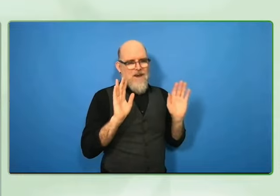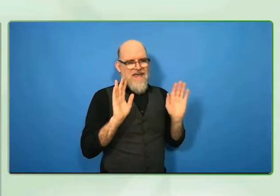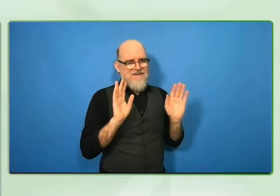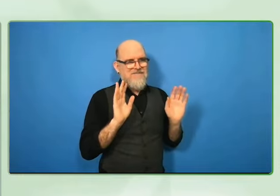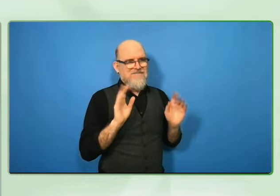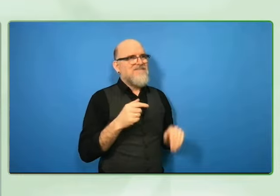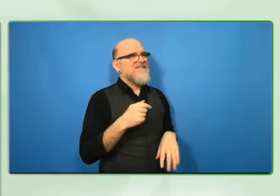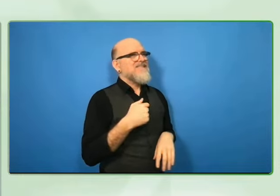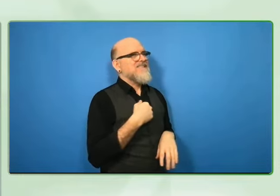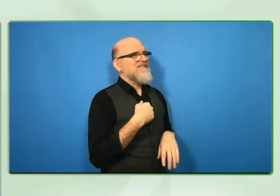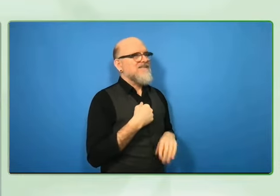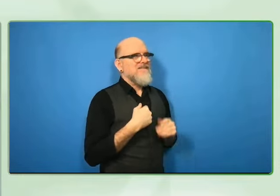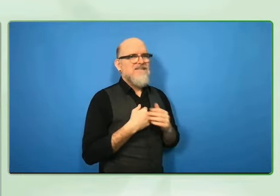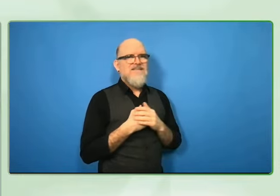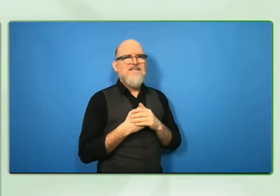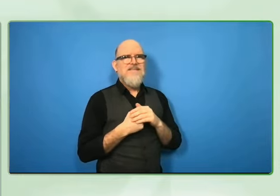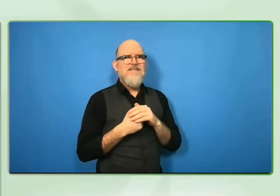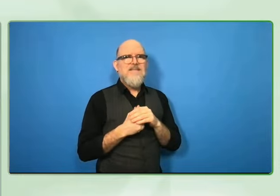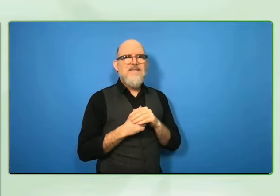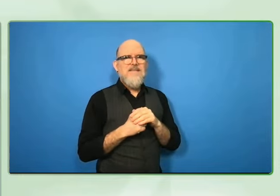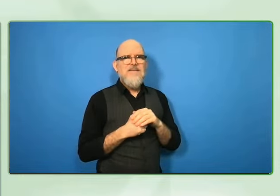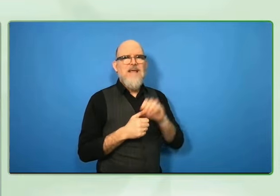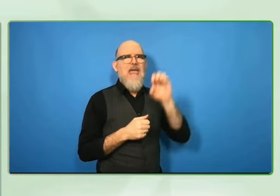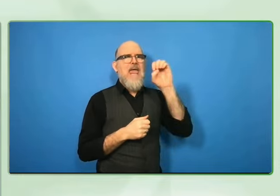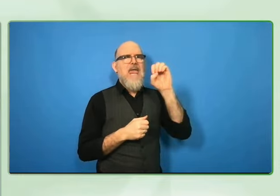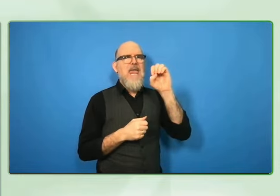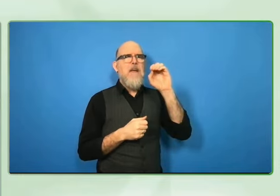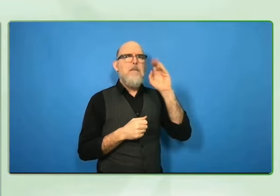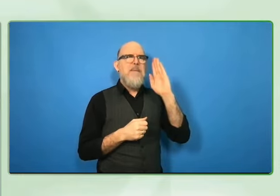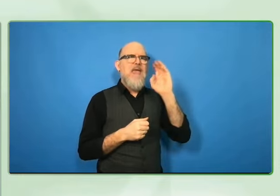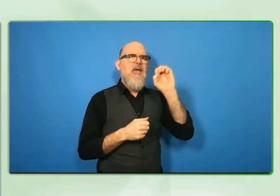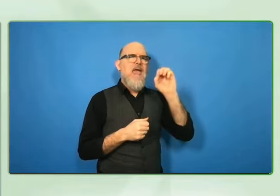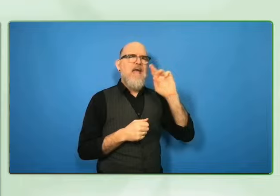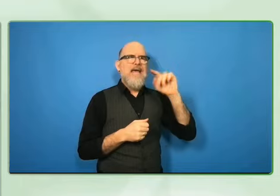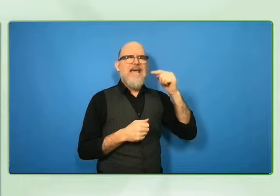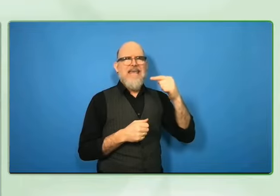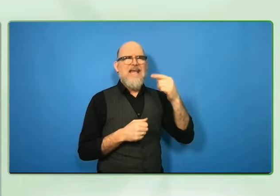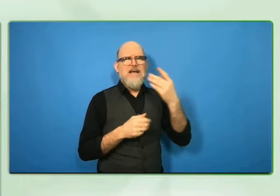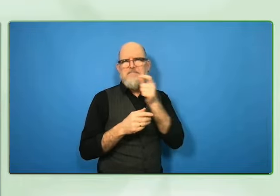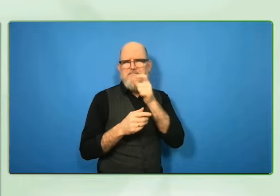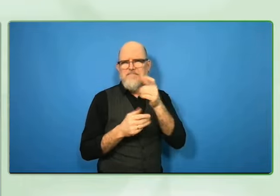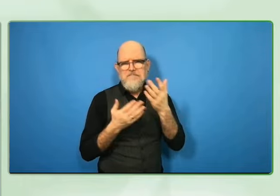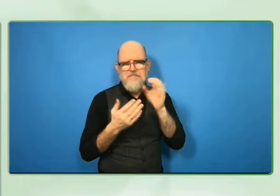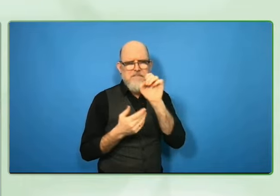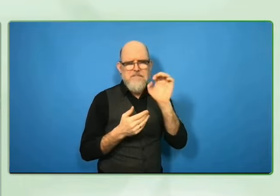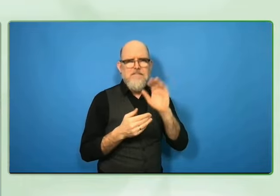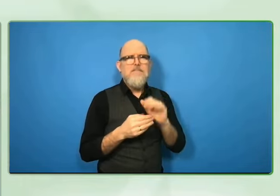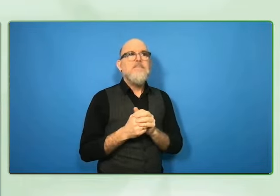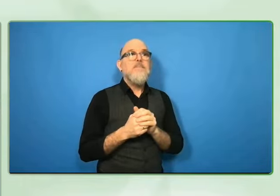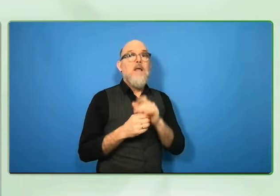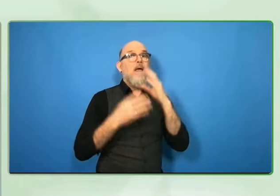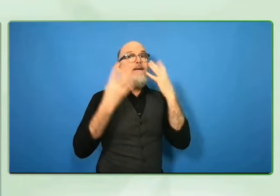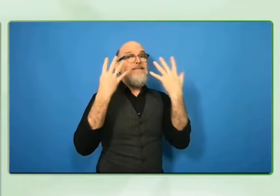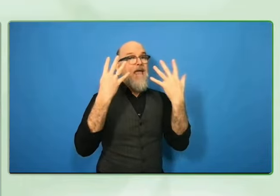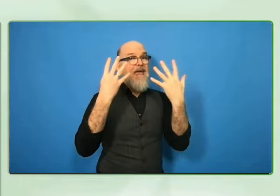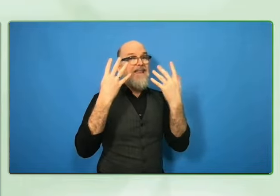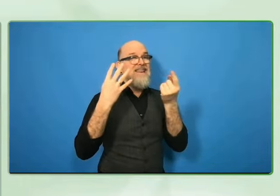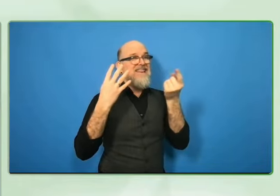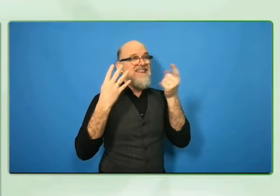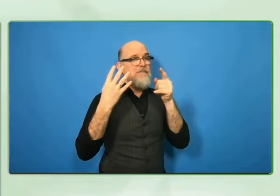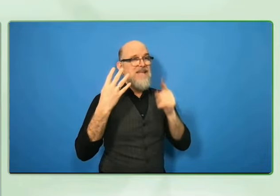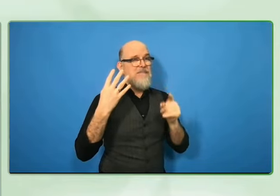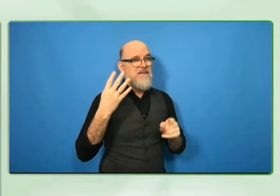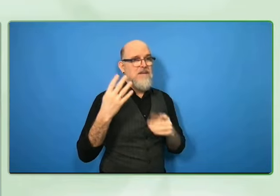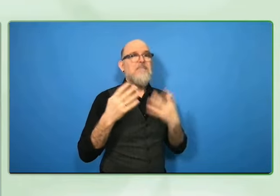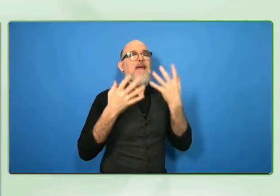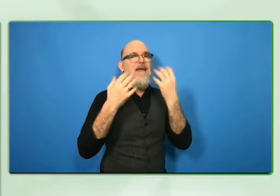tips are hugely important depending on where you are in your journey of creating a fit-for-purpose workplace adjustment process, right? And